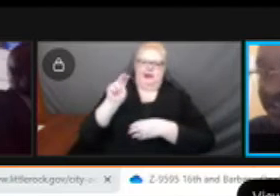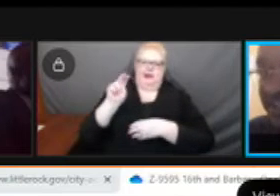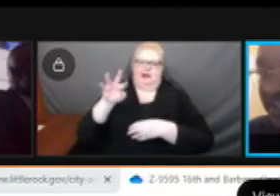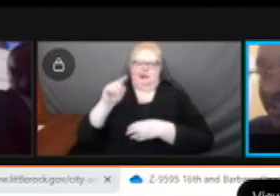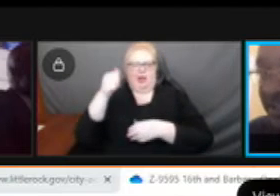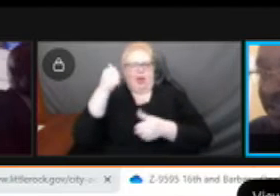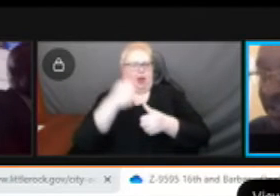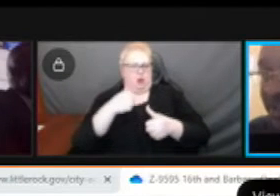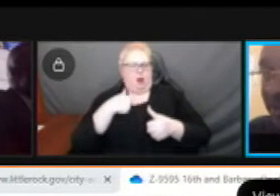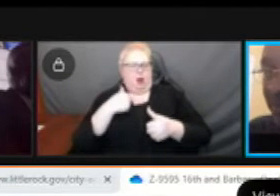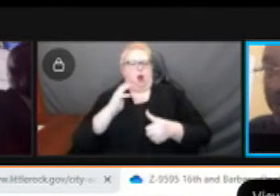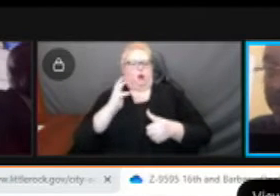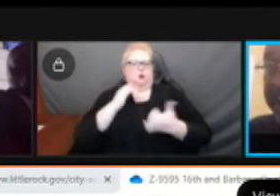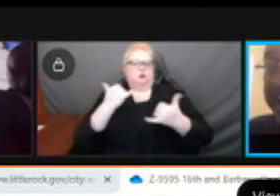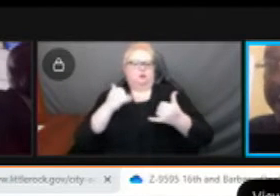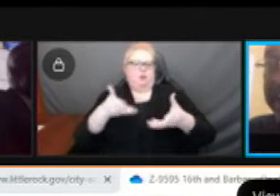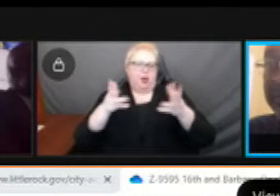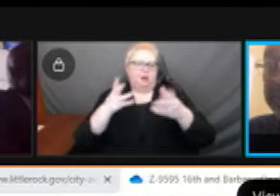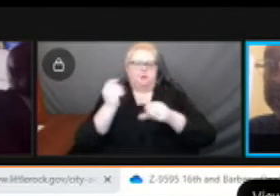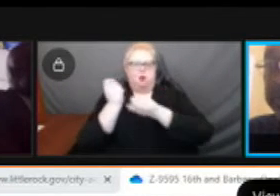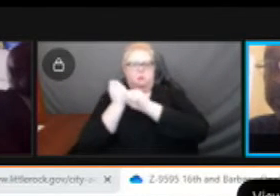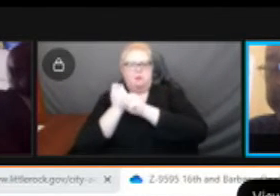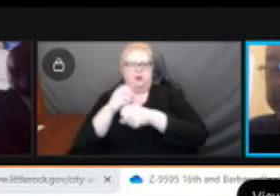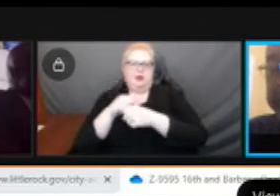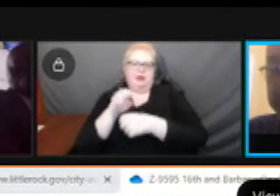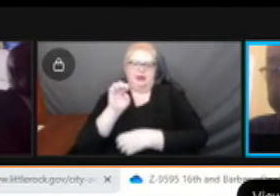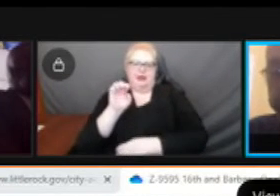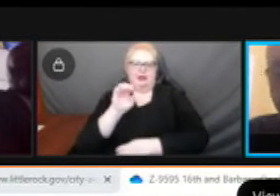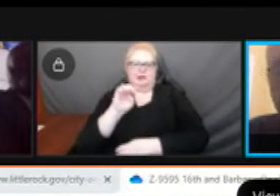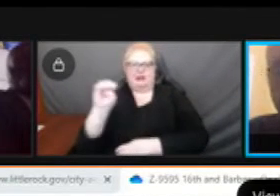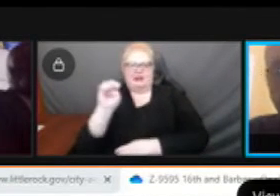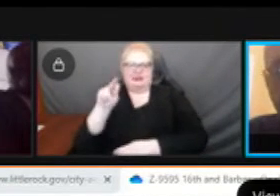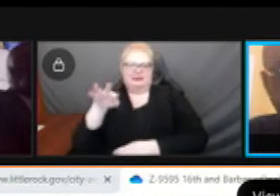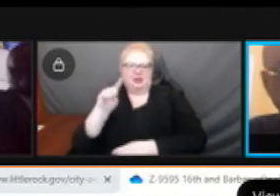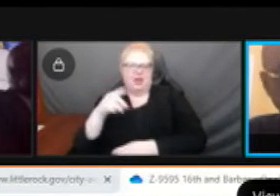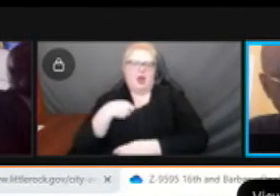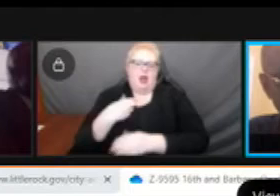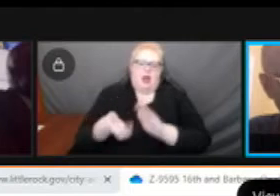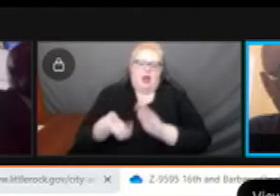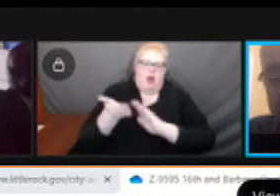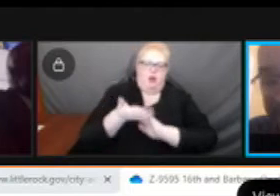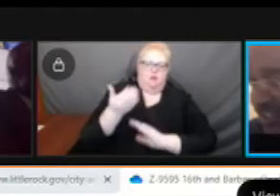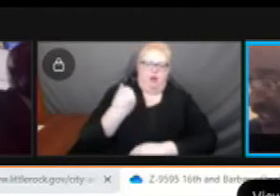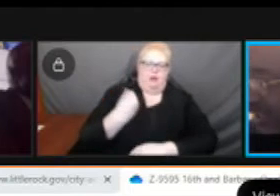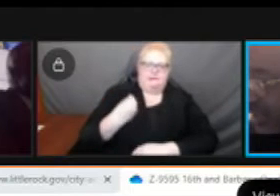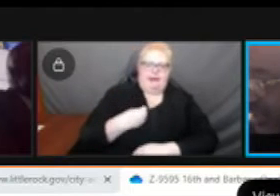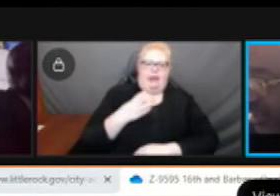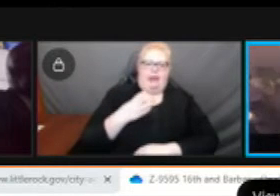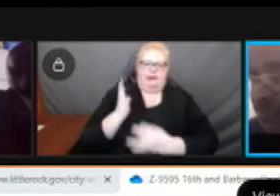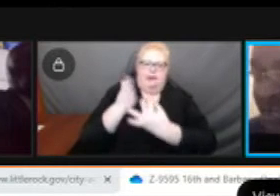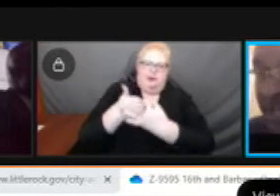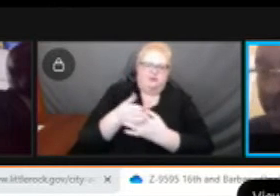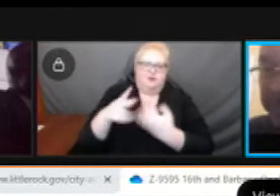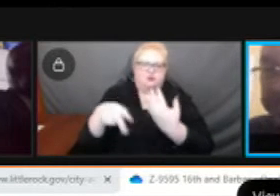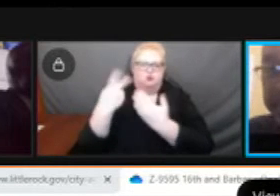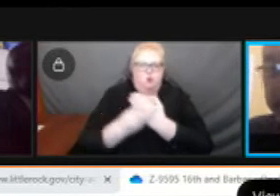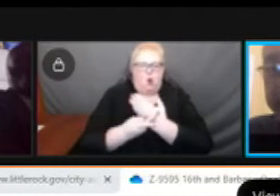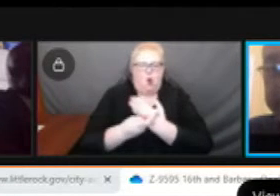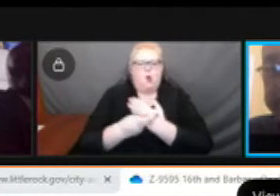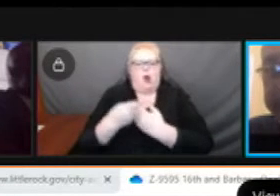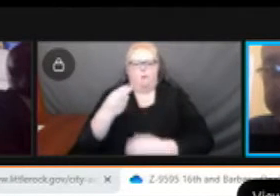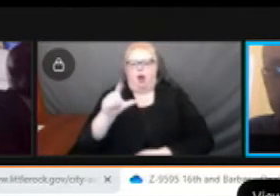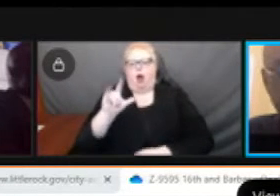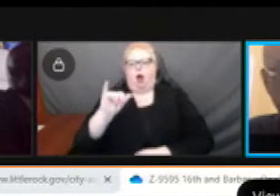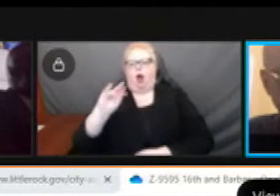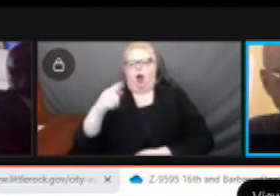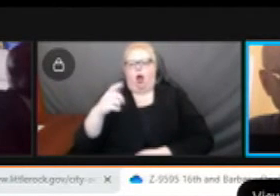in East End. When I ran gang intervention prevention programs over in Hollisworth, it was East End. But now somehow